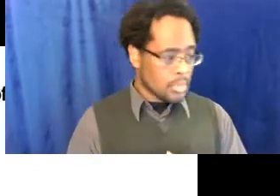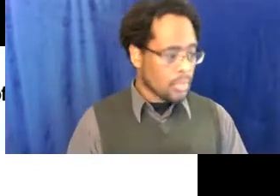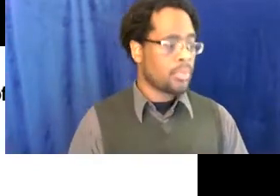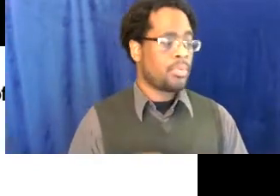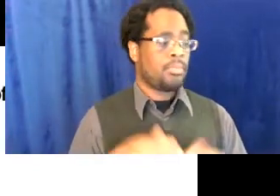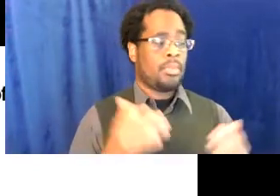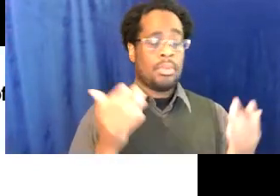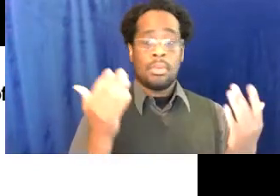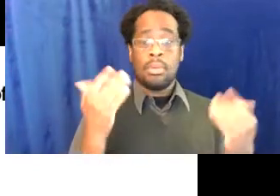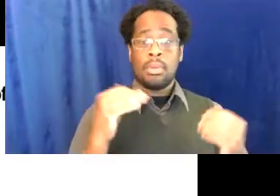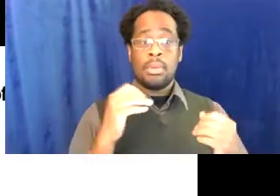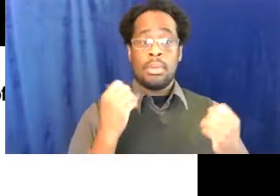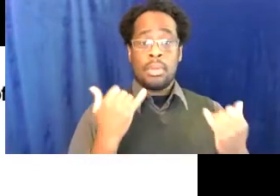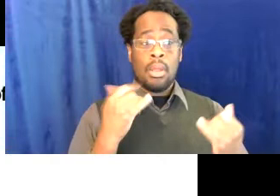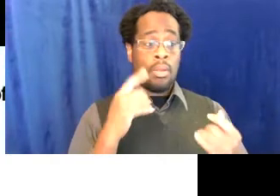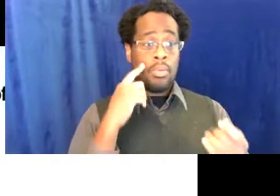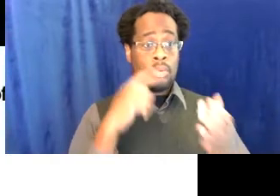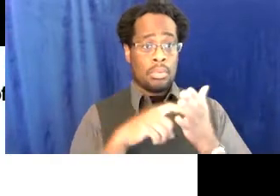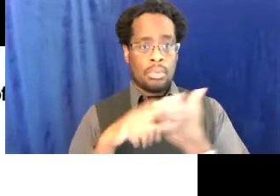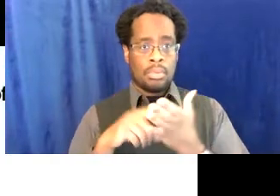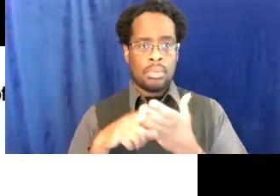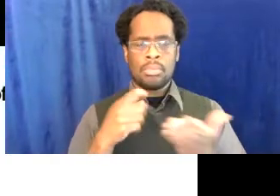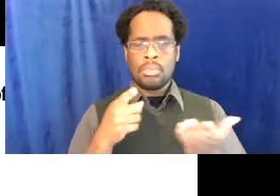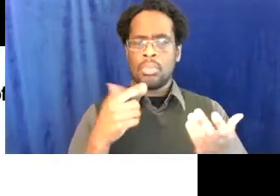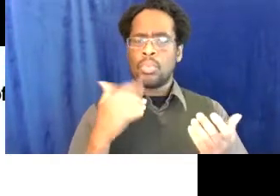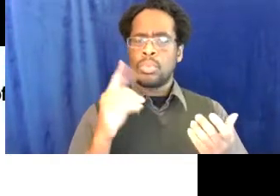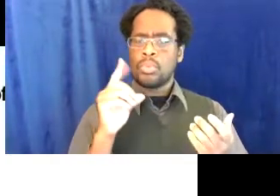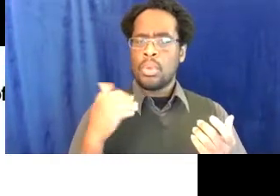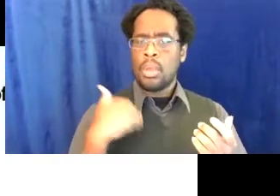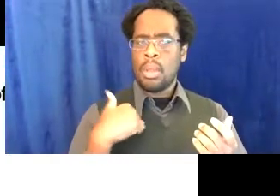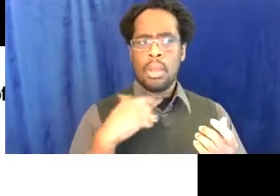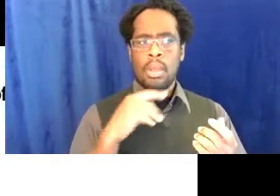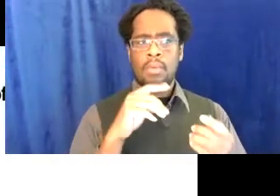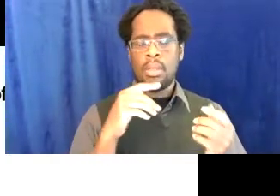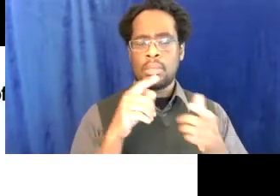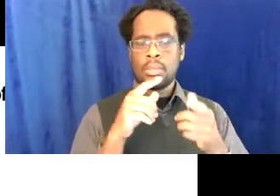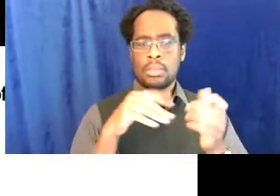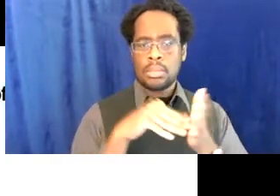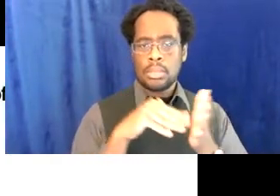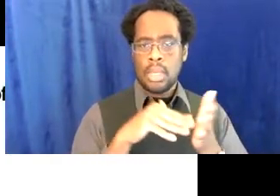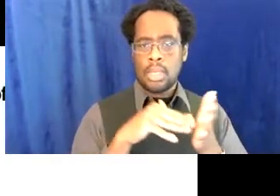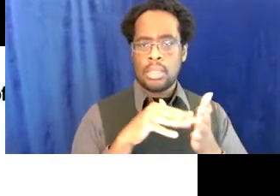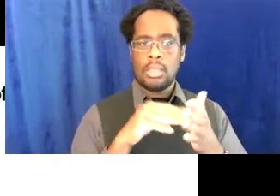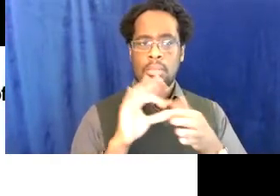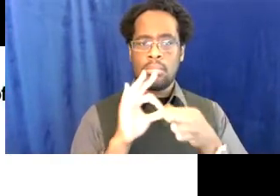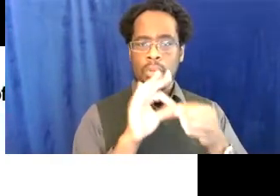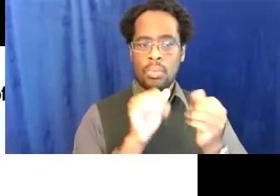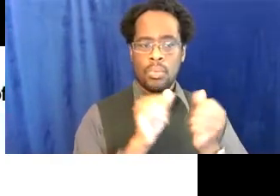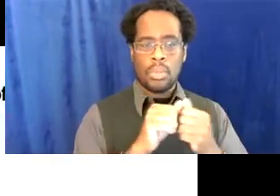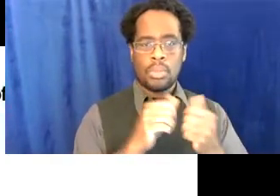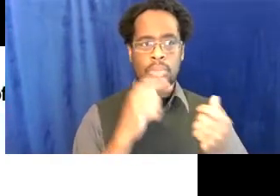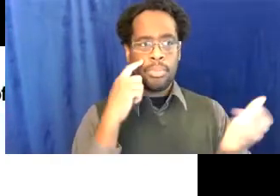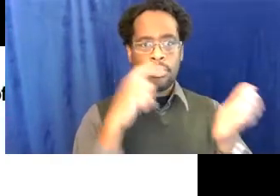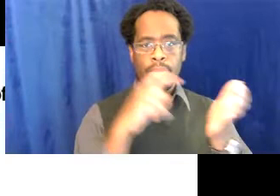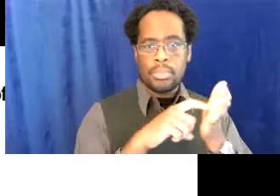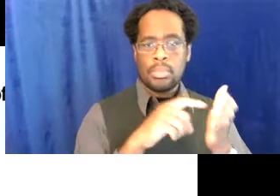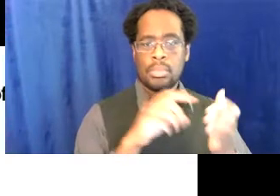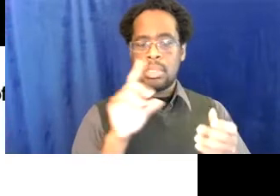sign modalities and sign languages, which happens to cause variations across the